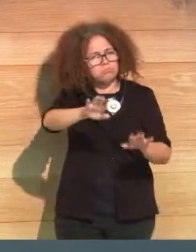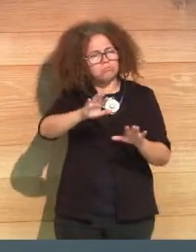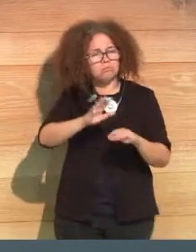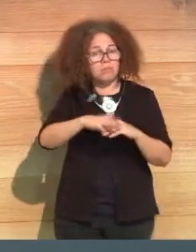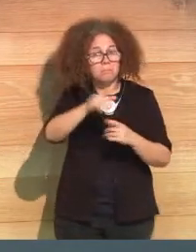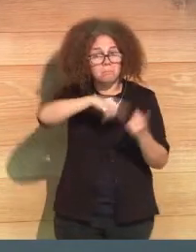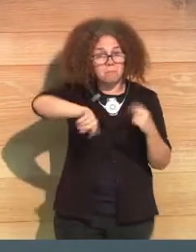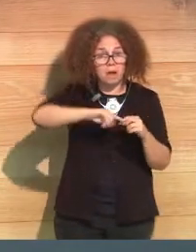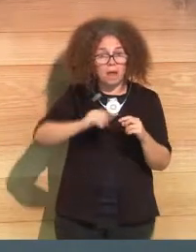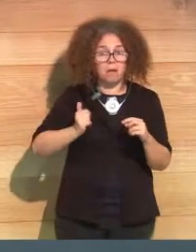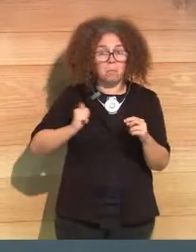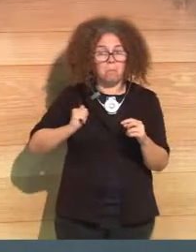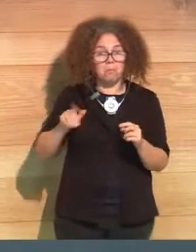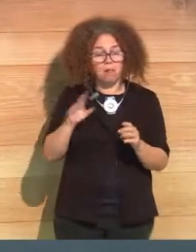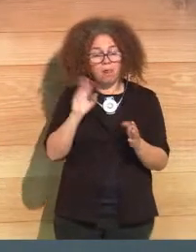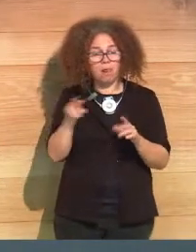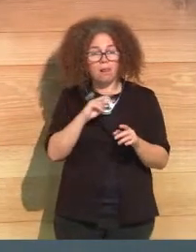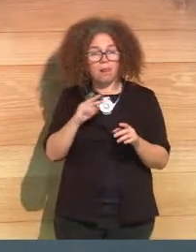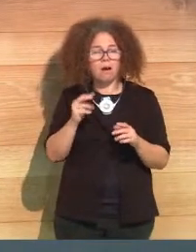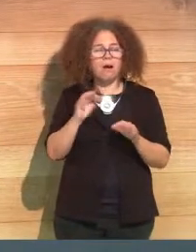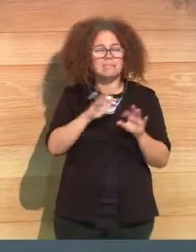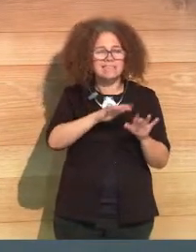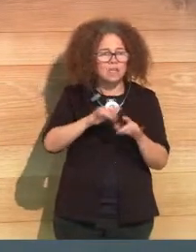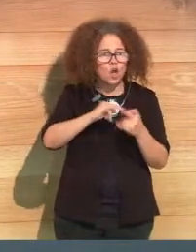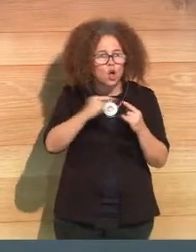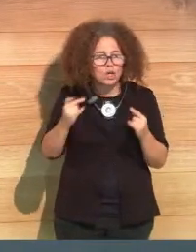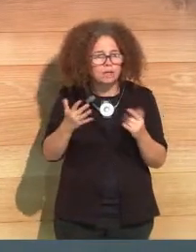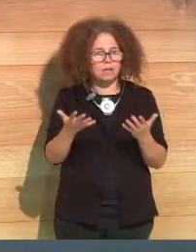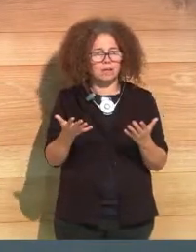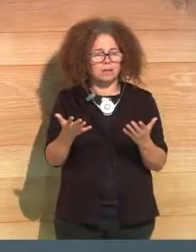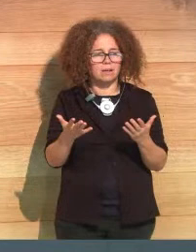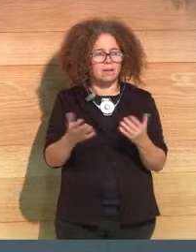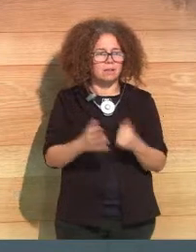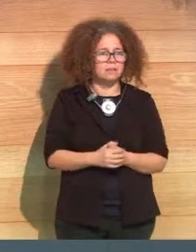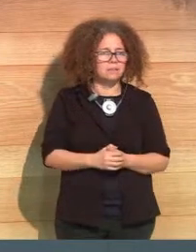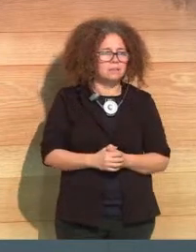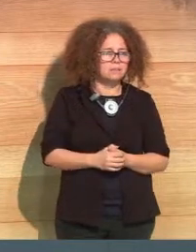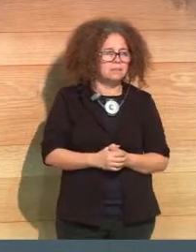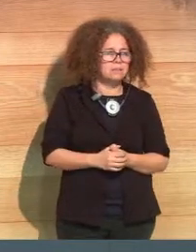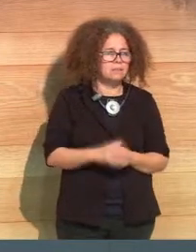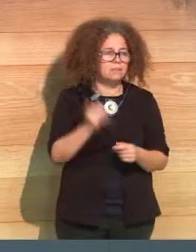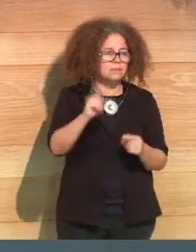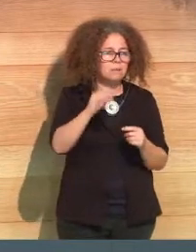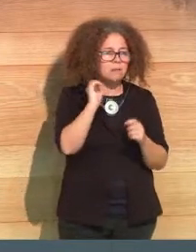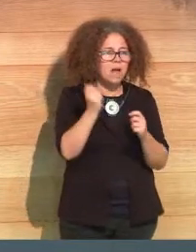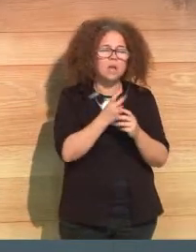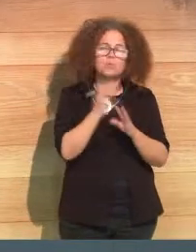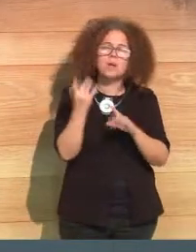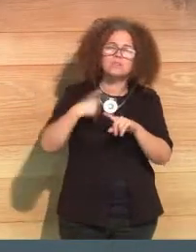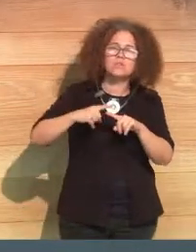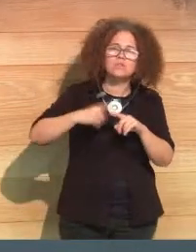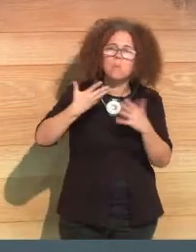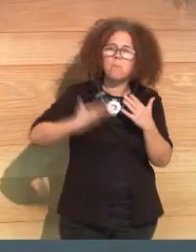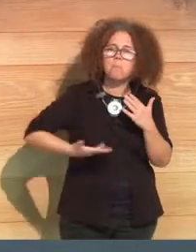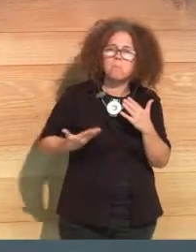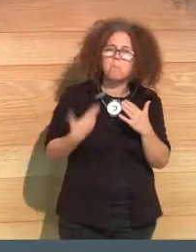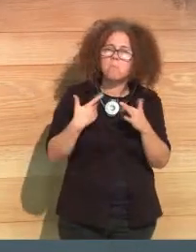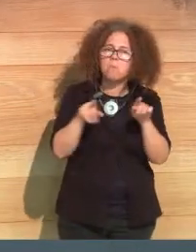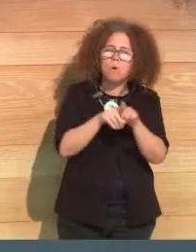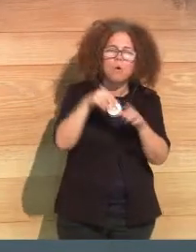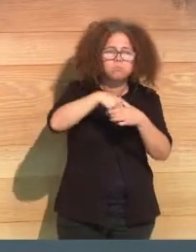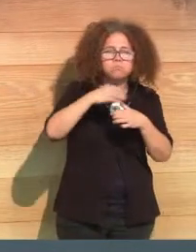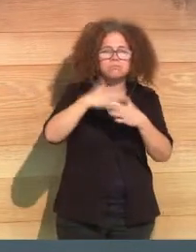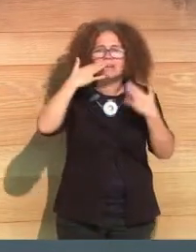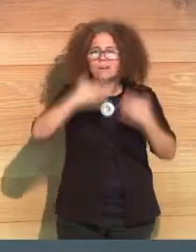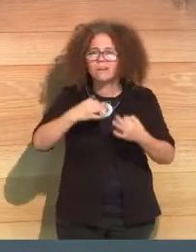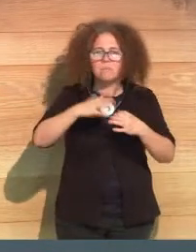installations that possibly could be as striking and impressive, but maybe we don't need to use the latest graphics card or the latest